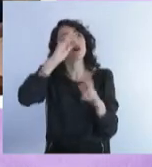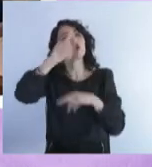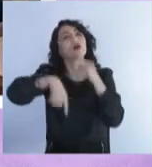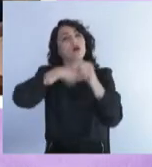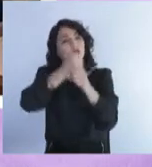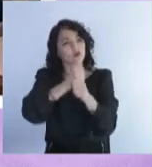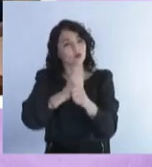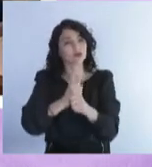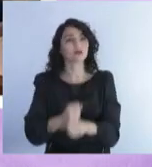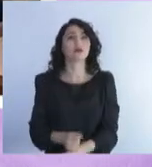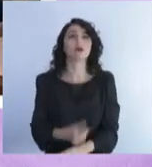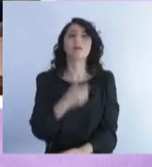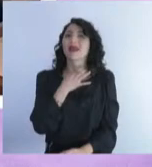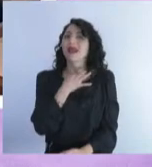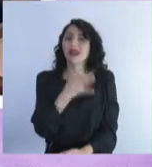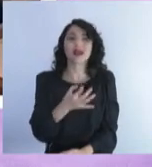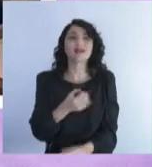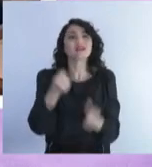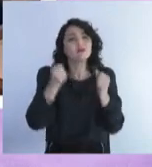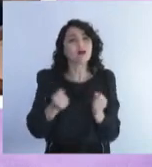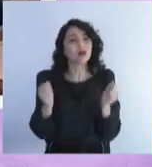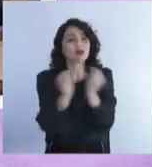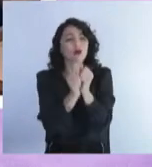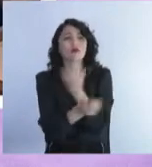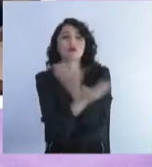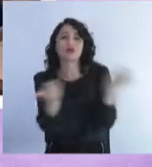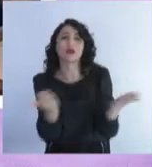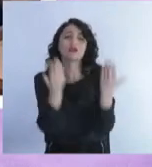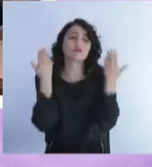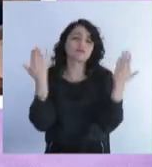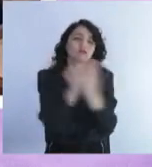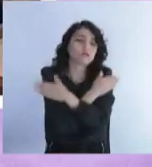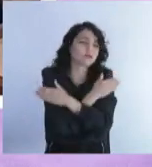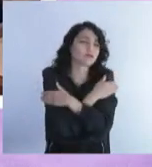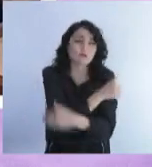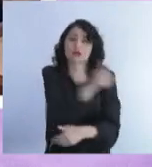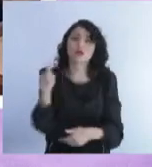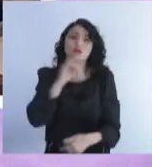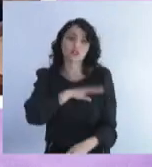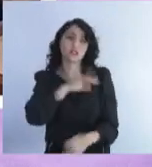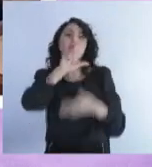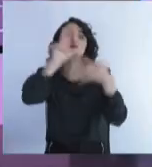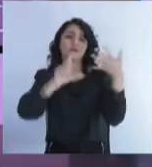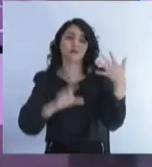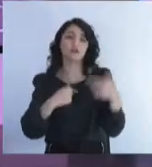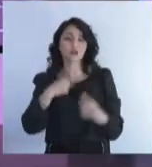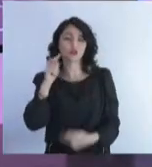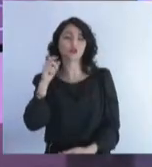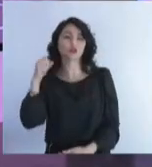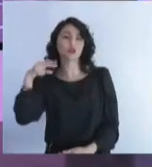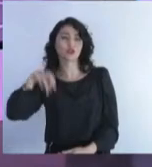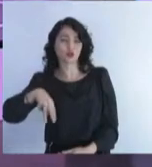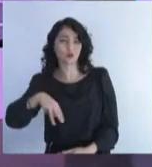year. Wish that I could be with you. Hugs to everybody in Chile and Latin America. Tom Friedman.